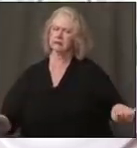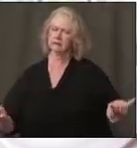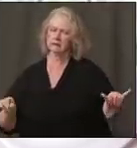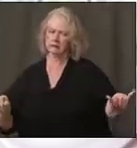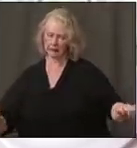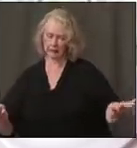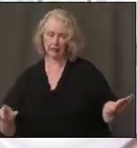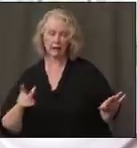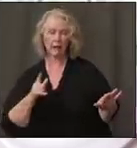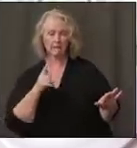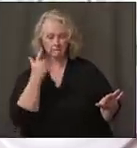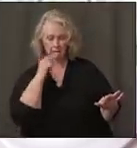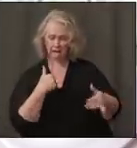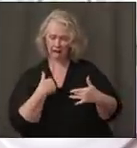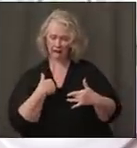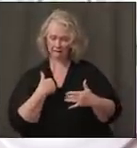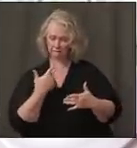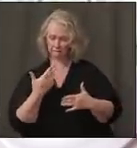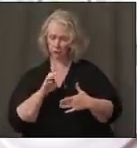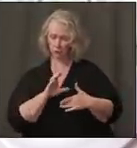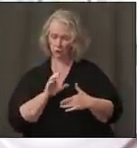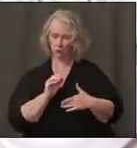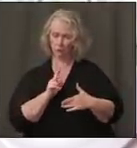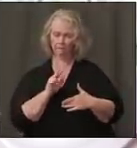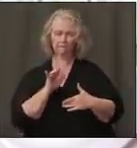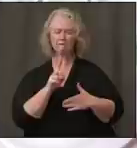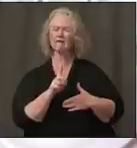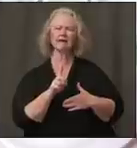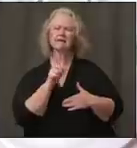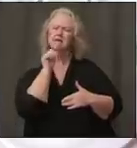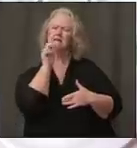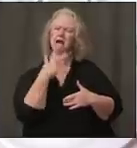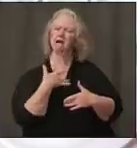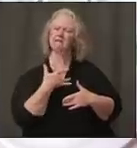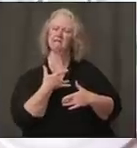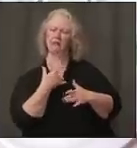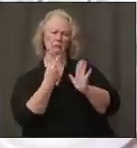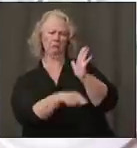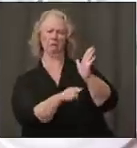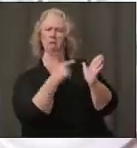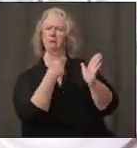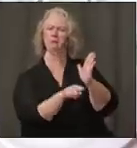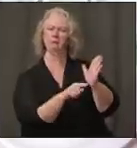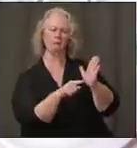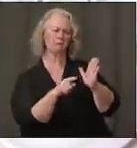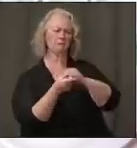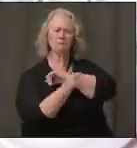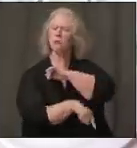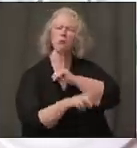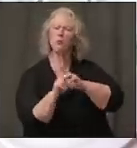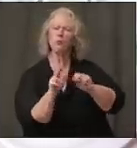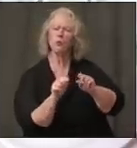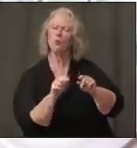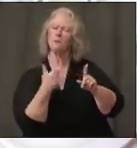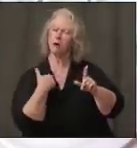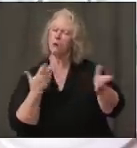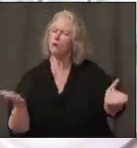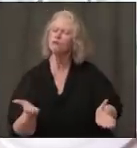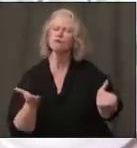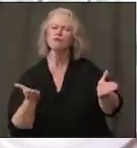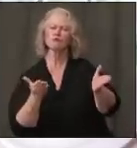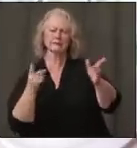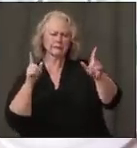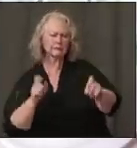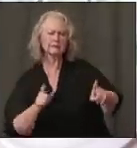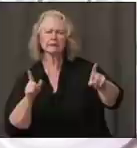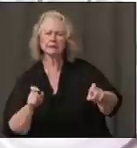diagnosed with COVID doesn't become a punitive thing. We want to encourage testing in the community and get it out into the community. And